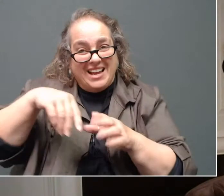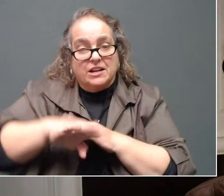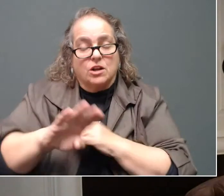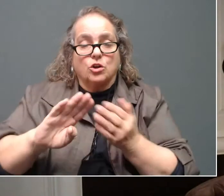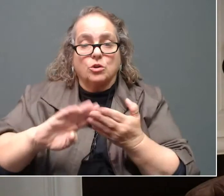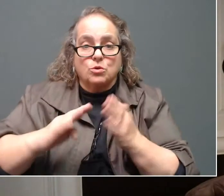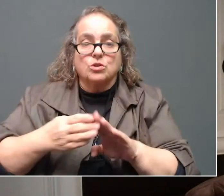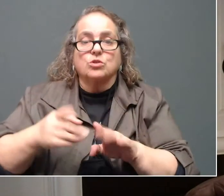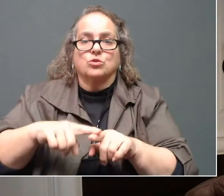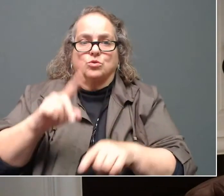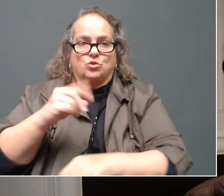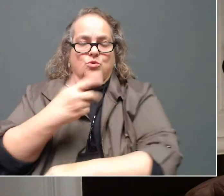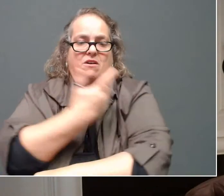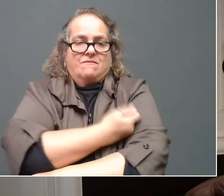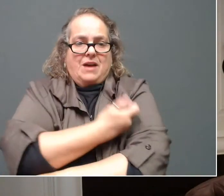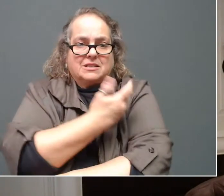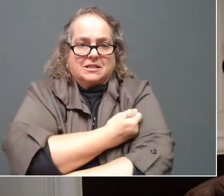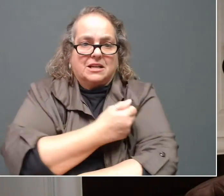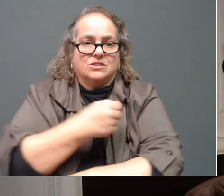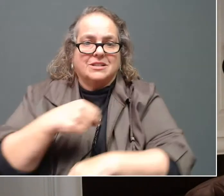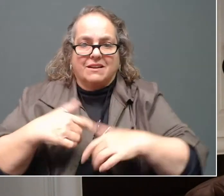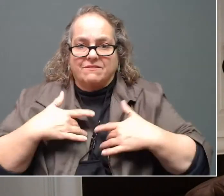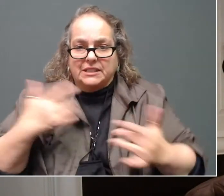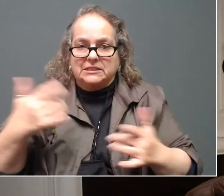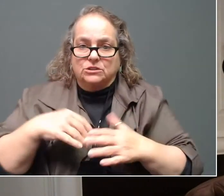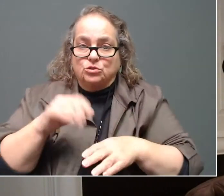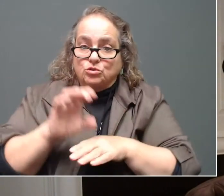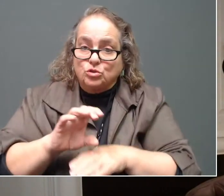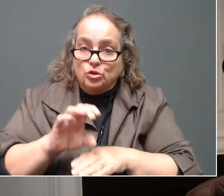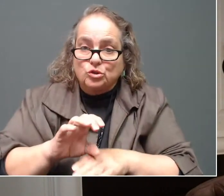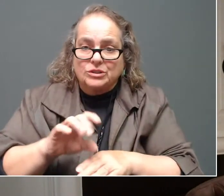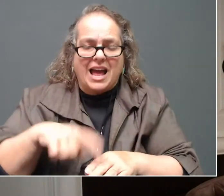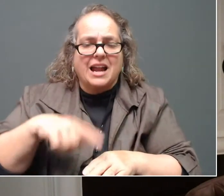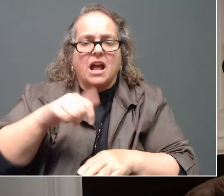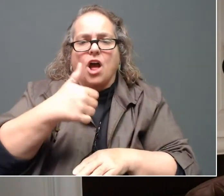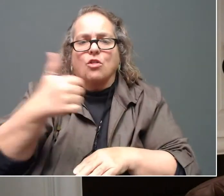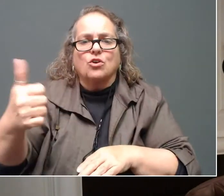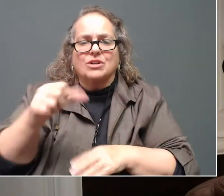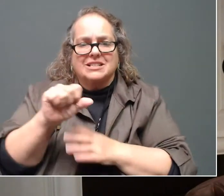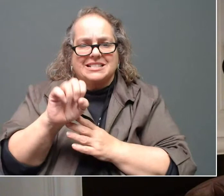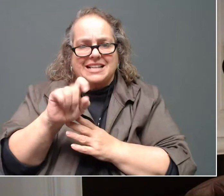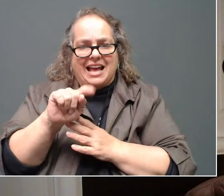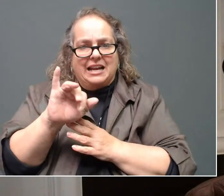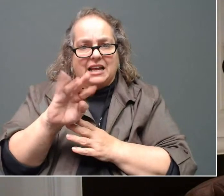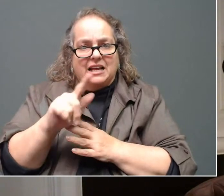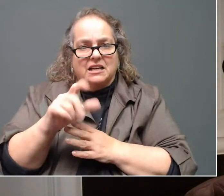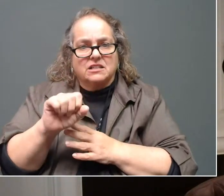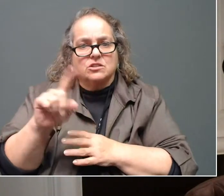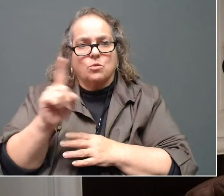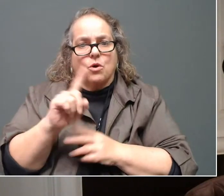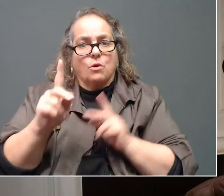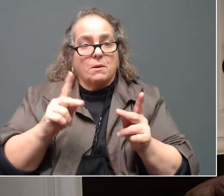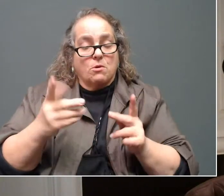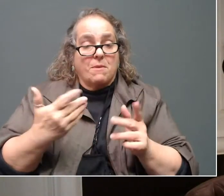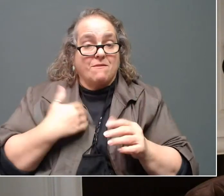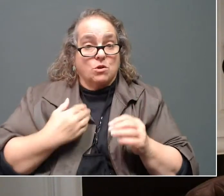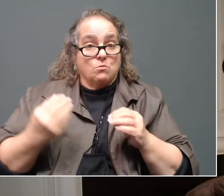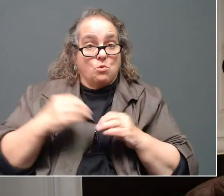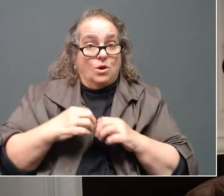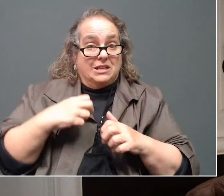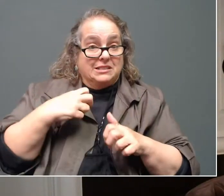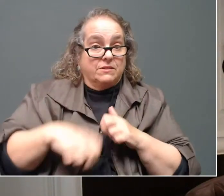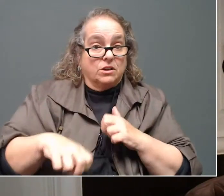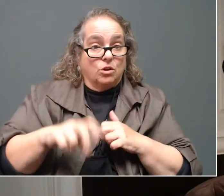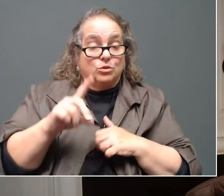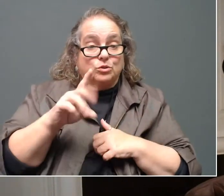vaccination events in churches and other settings where individuals either may have more difficulty due to